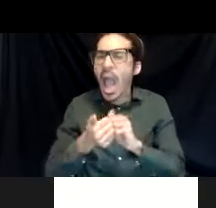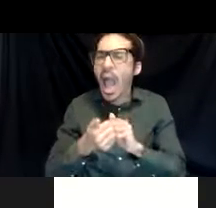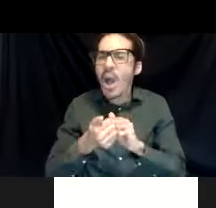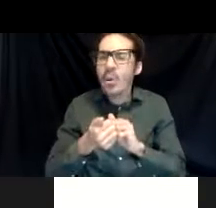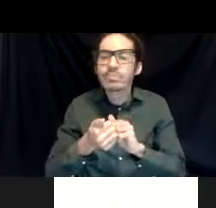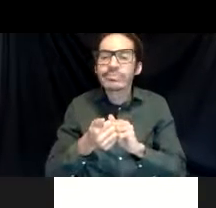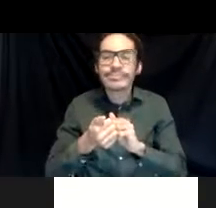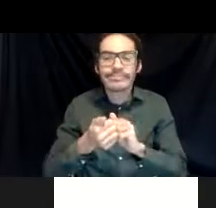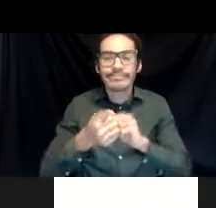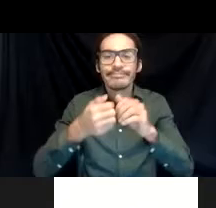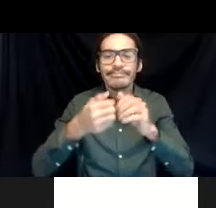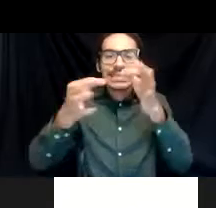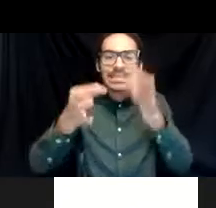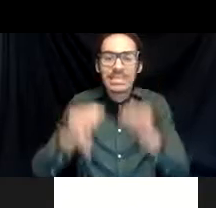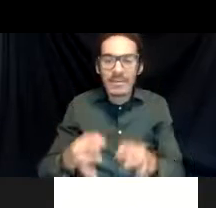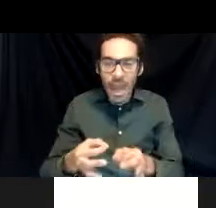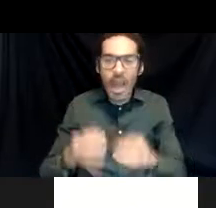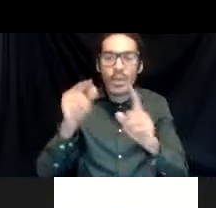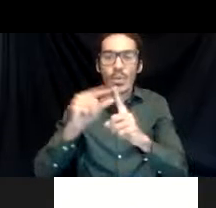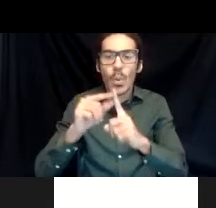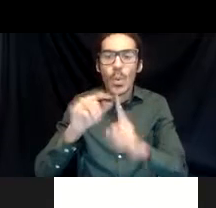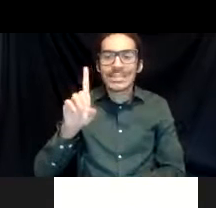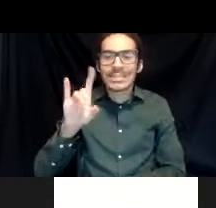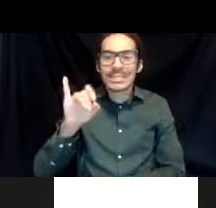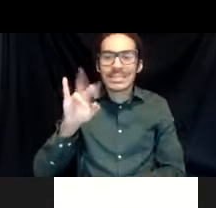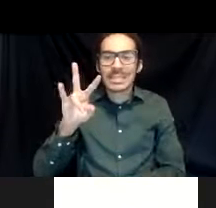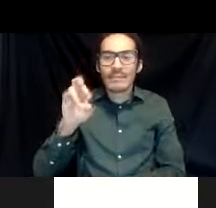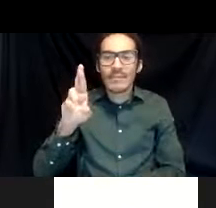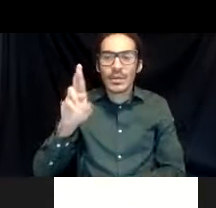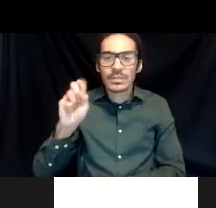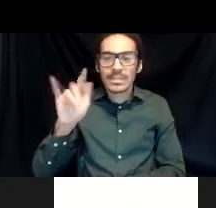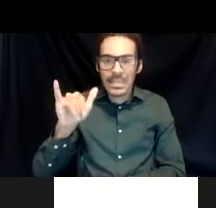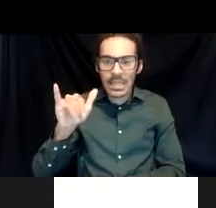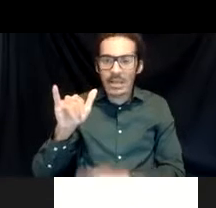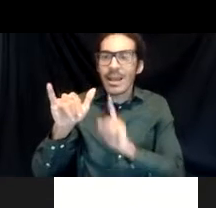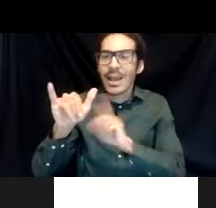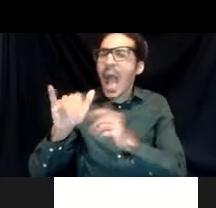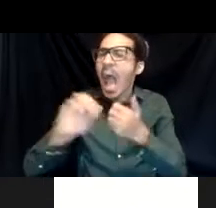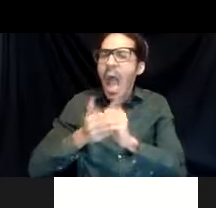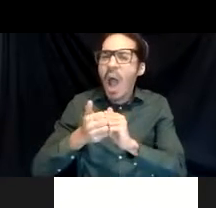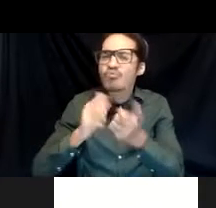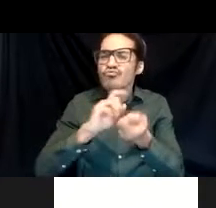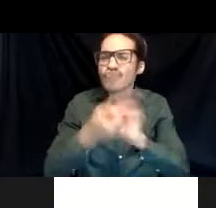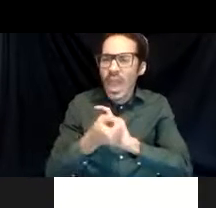diversity? And how has that changed over the course of your lifetime, if at all?